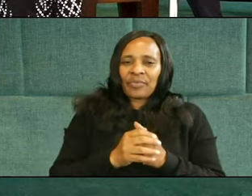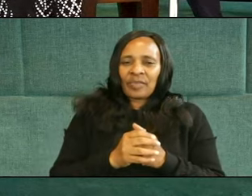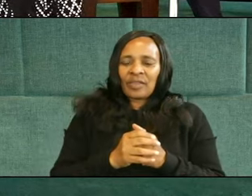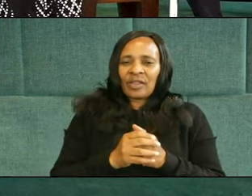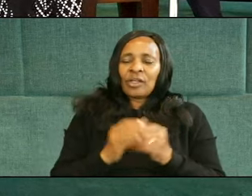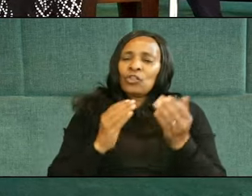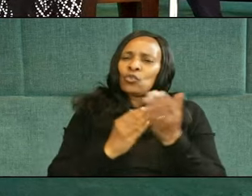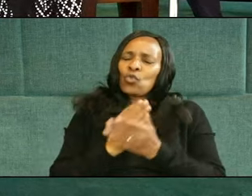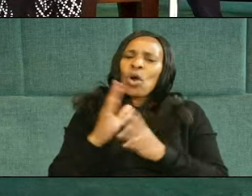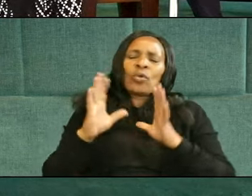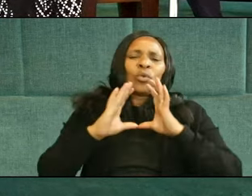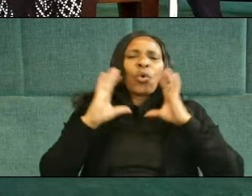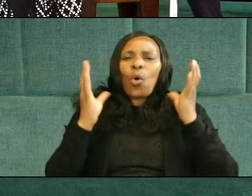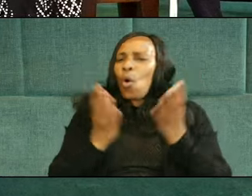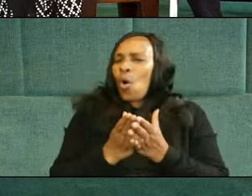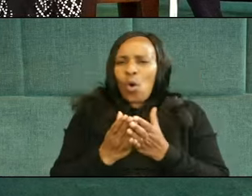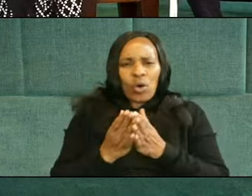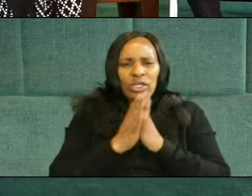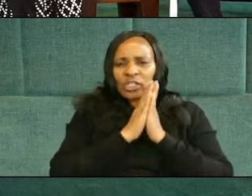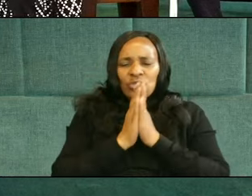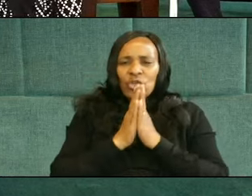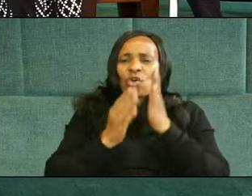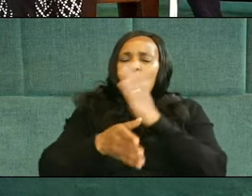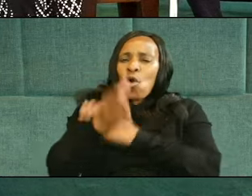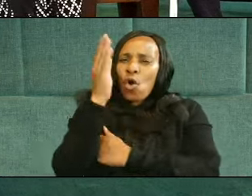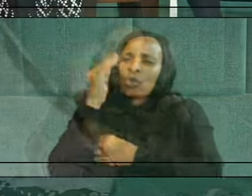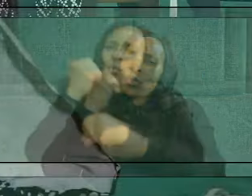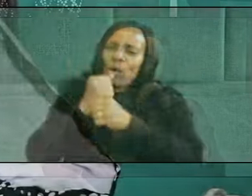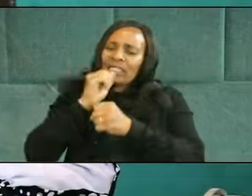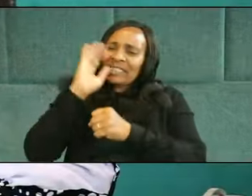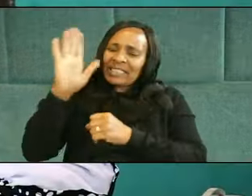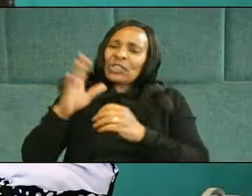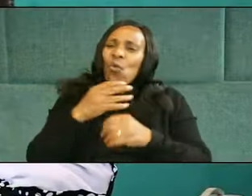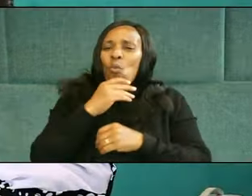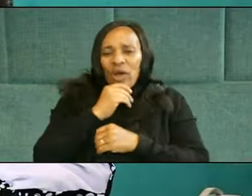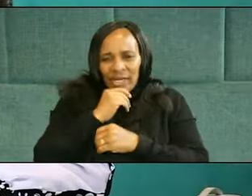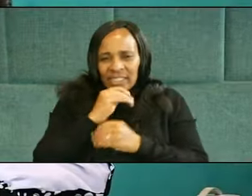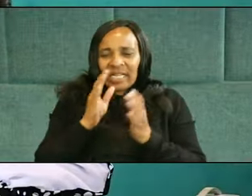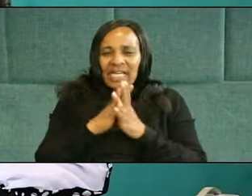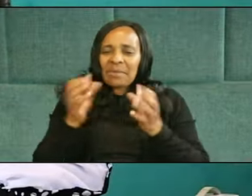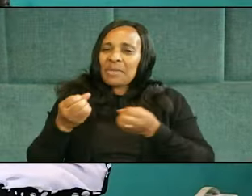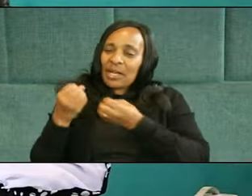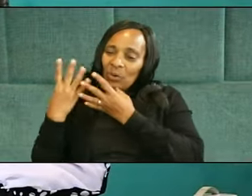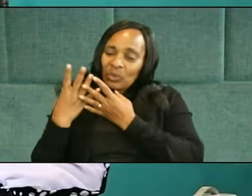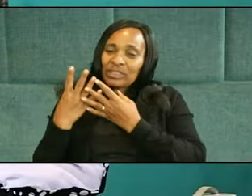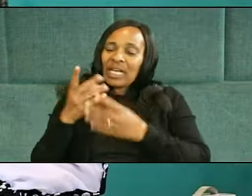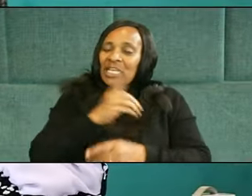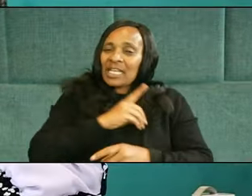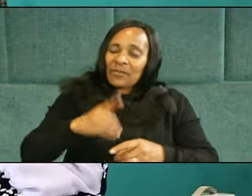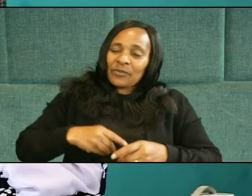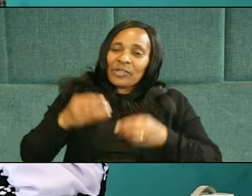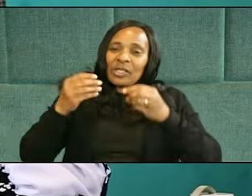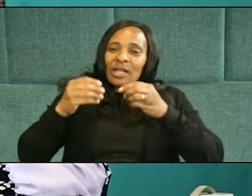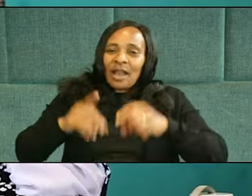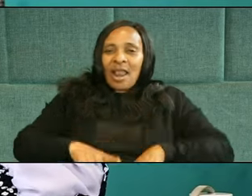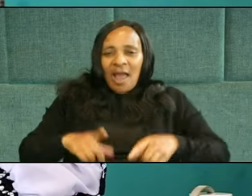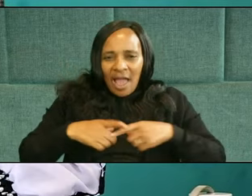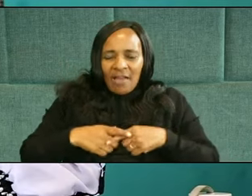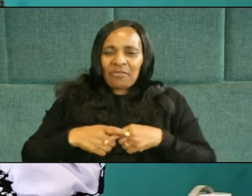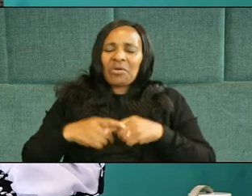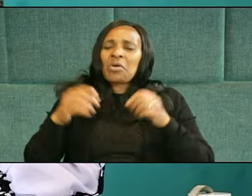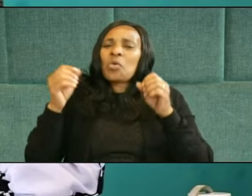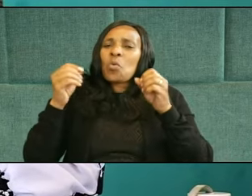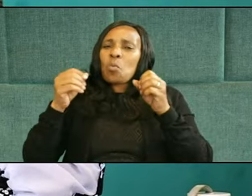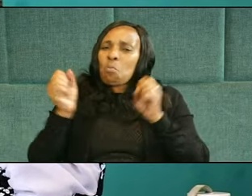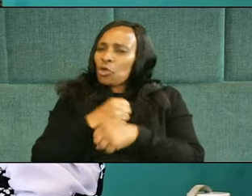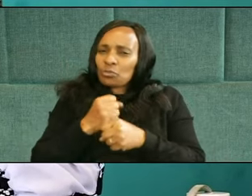Throughout the story, God works His wonders and miracles in David's life in ways that we may not recognize